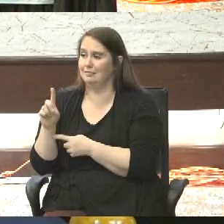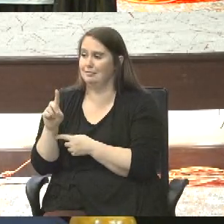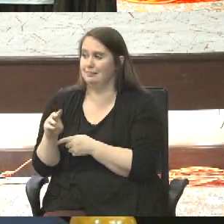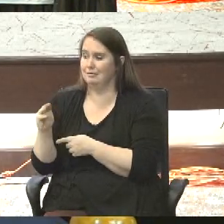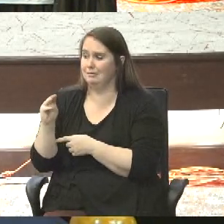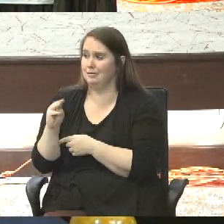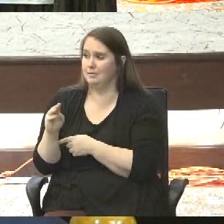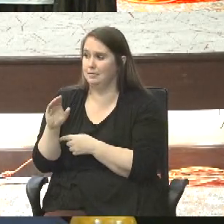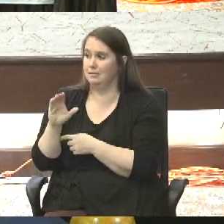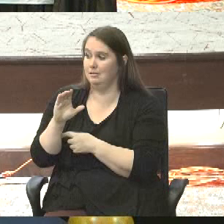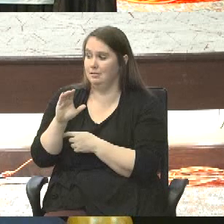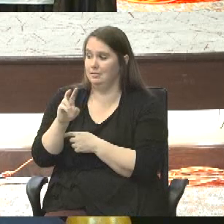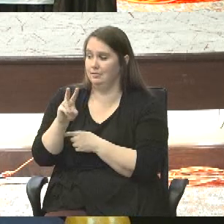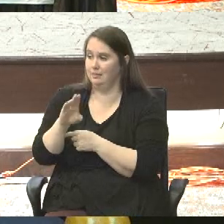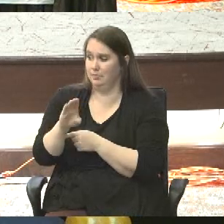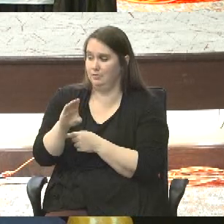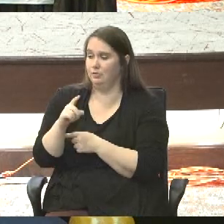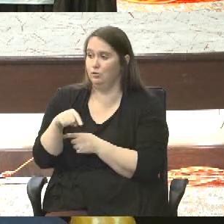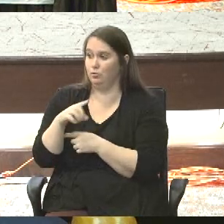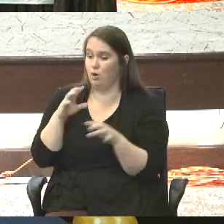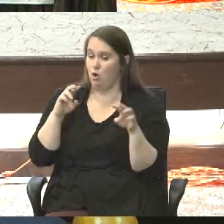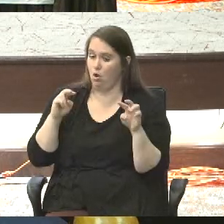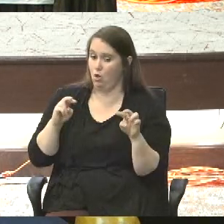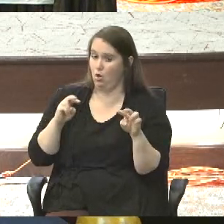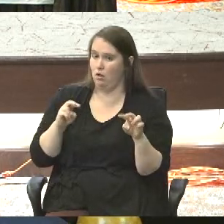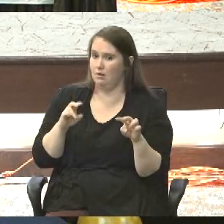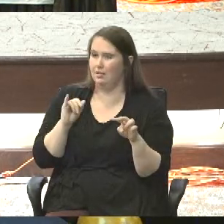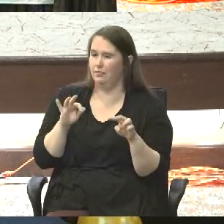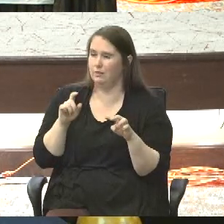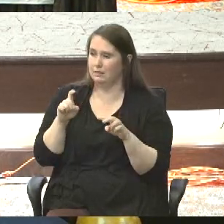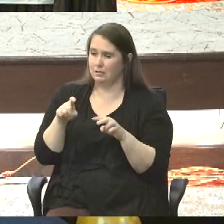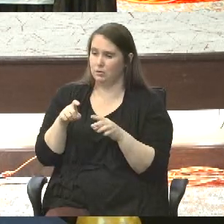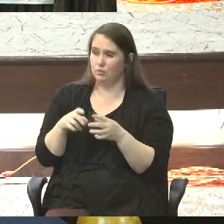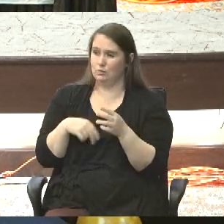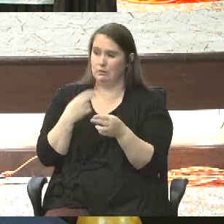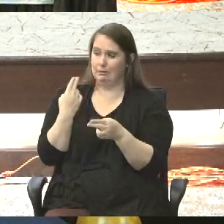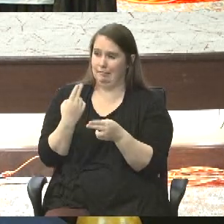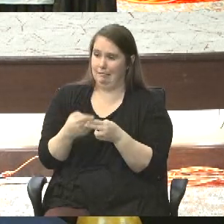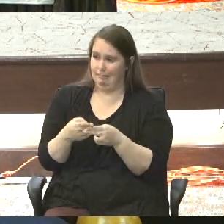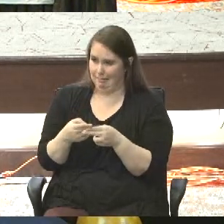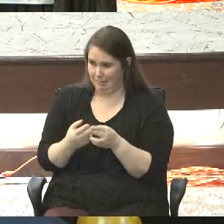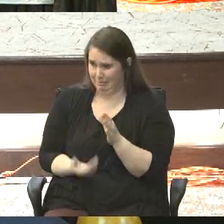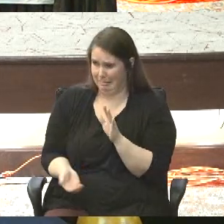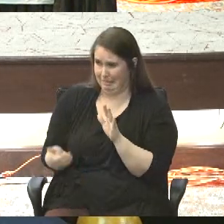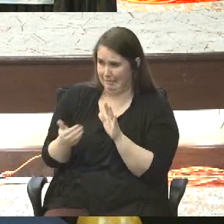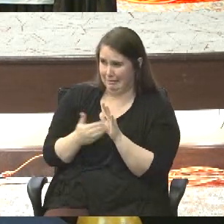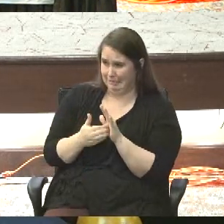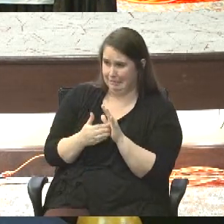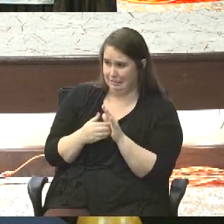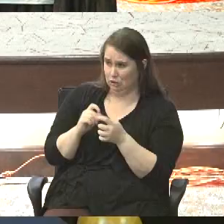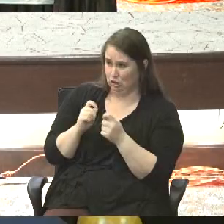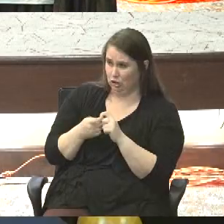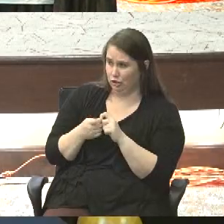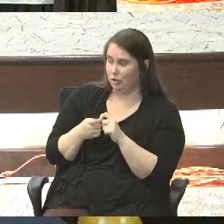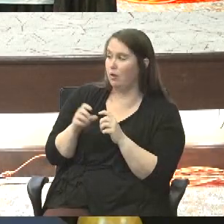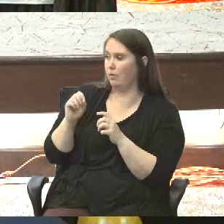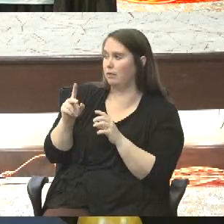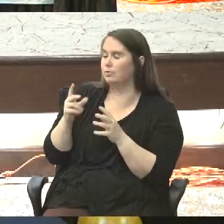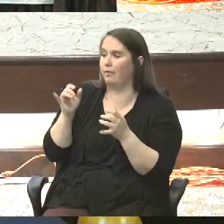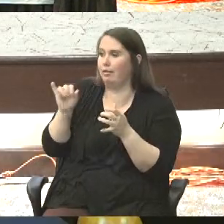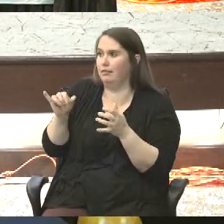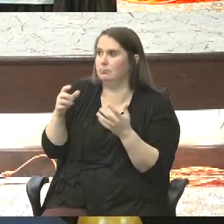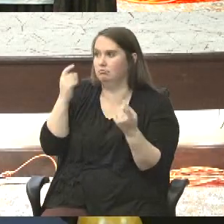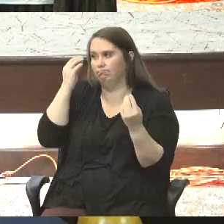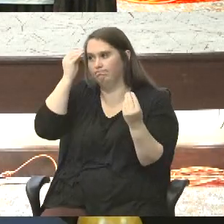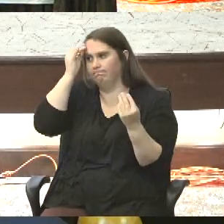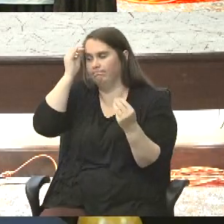CVB, is part of what you're looking at, whether we need to rename that. You think so? Okay, so that's kind of on the table too with this